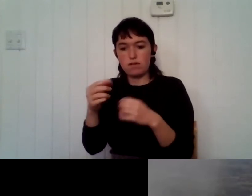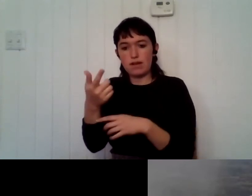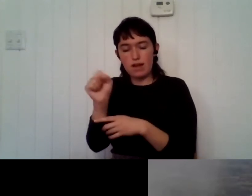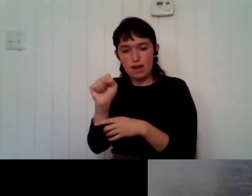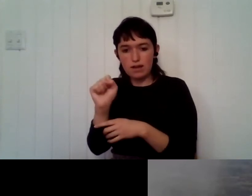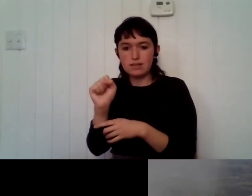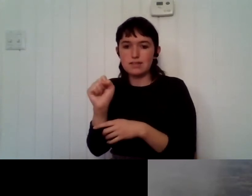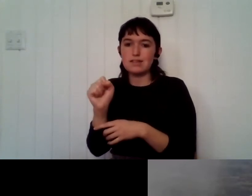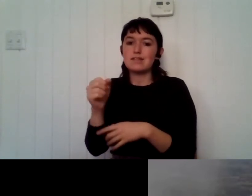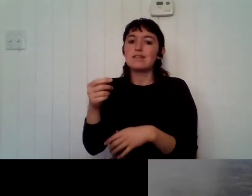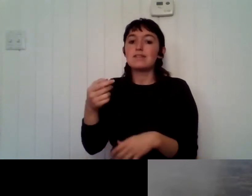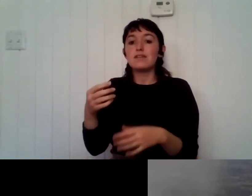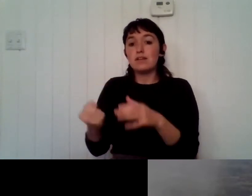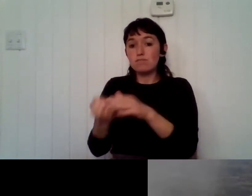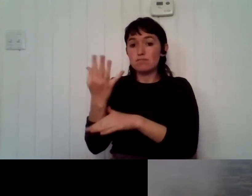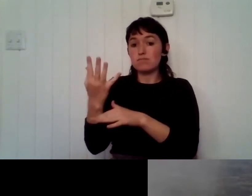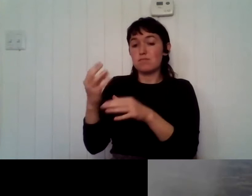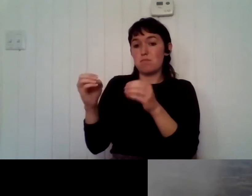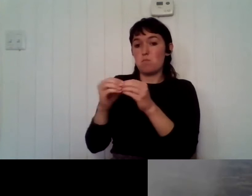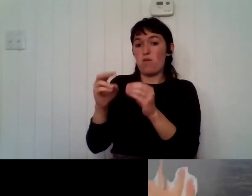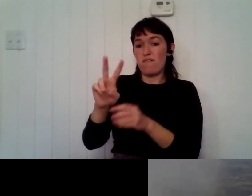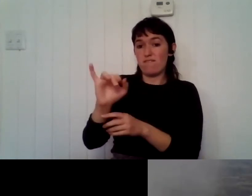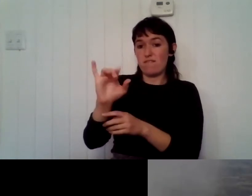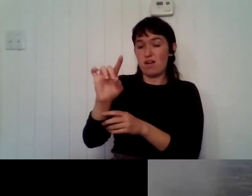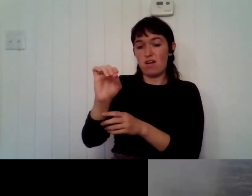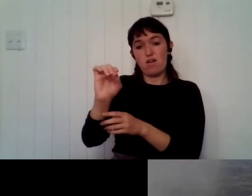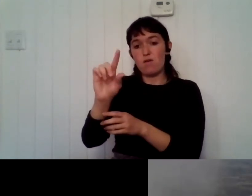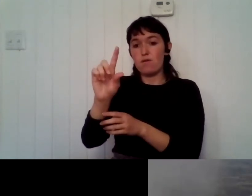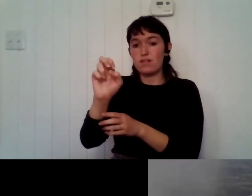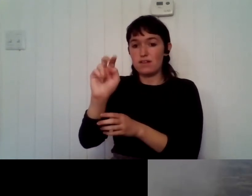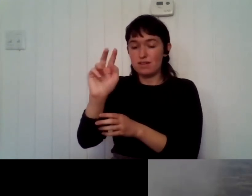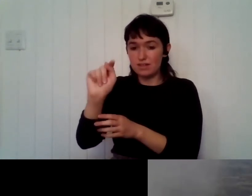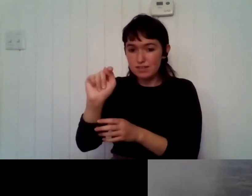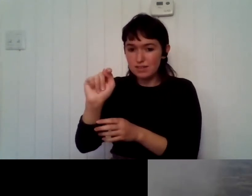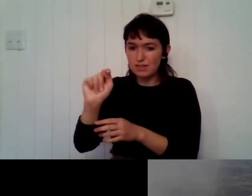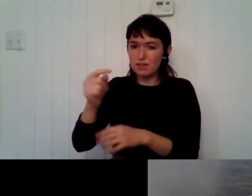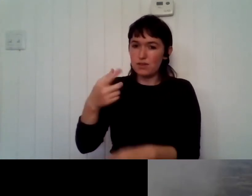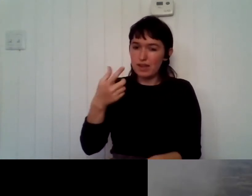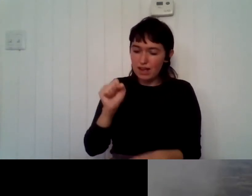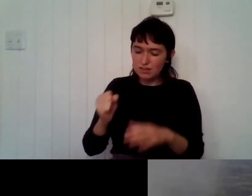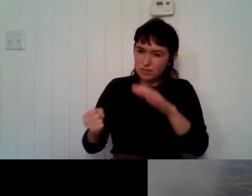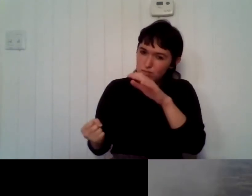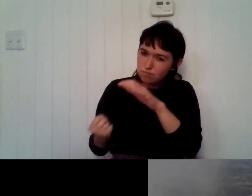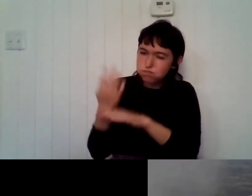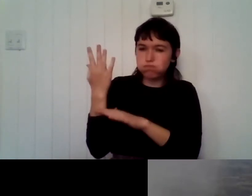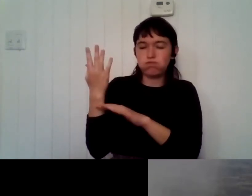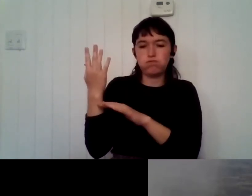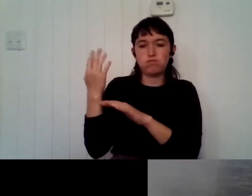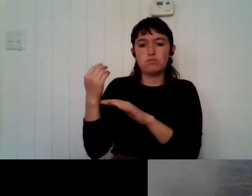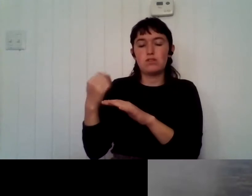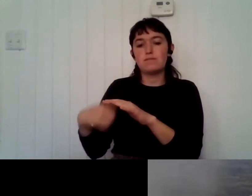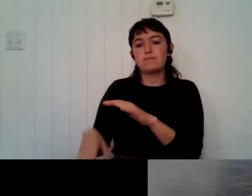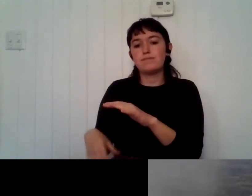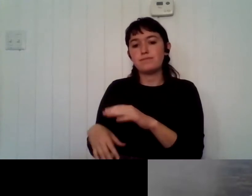violent because when the gas reaches that point where it comes out really violently, really explosively. So they are